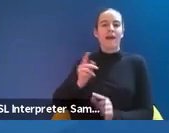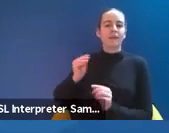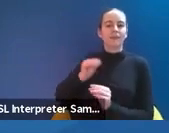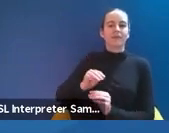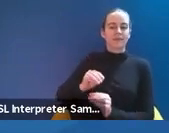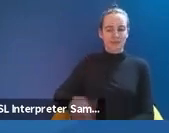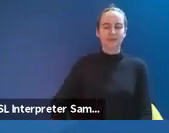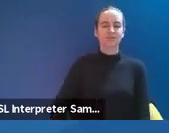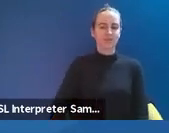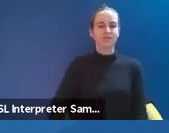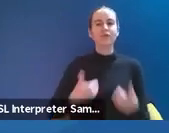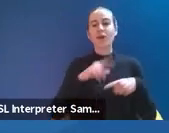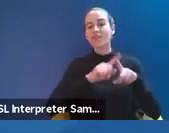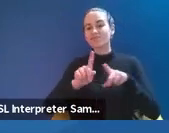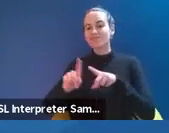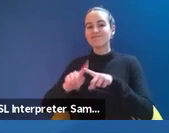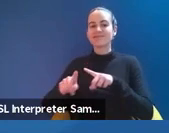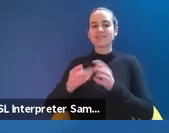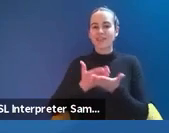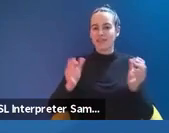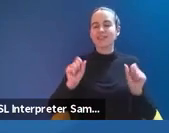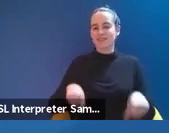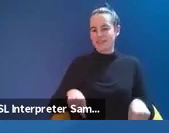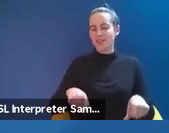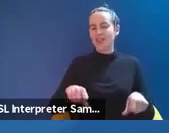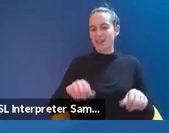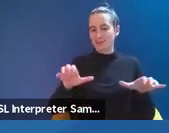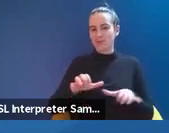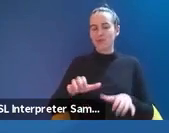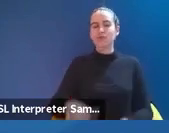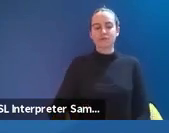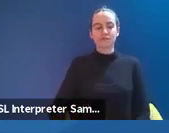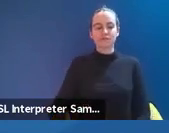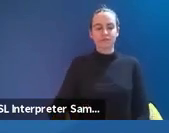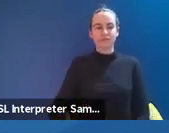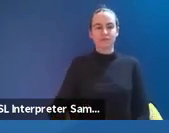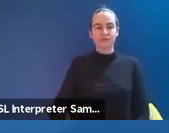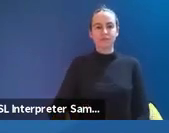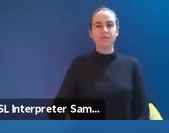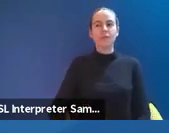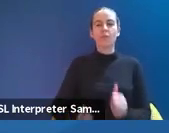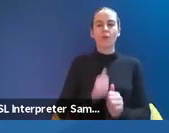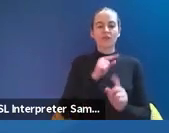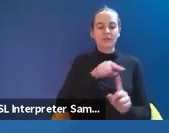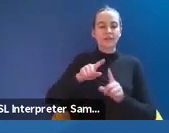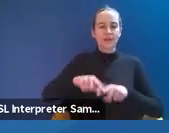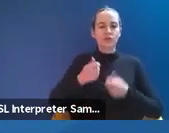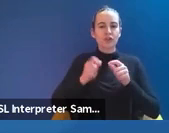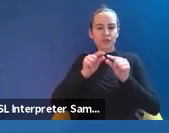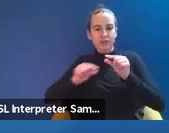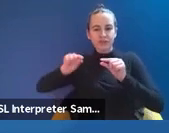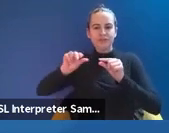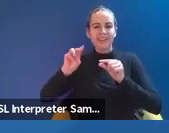there are a number of different maneuvers that you can do. It's primarily based off of which canal the otoconia is